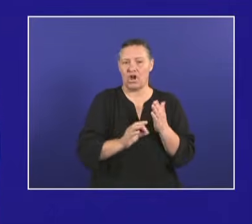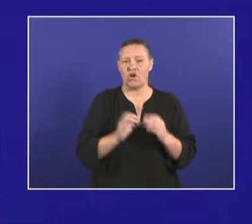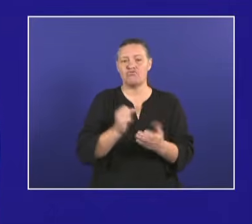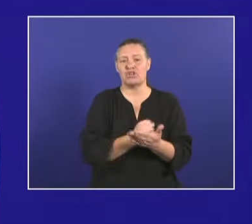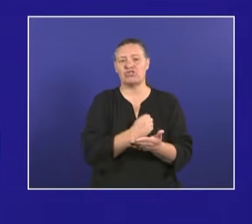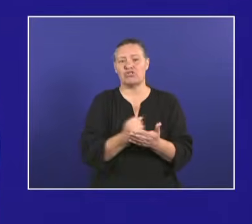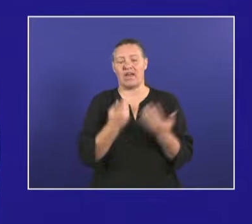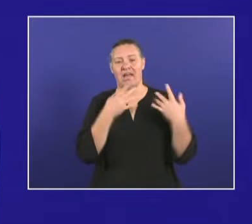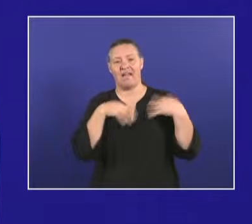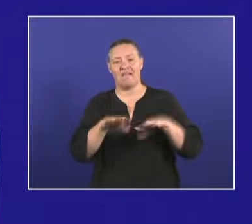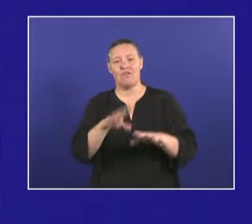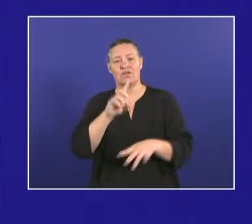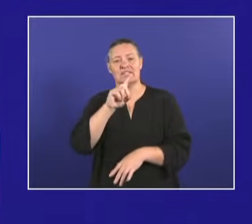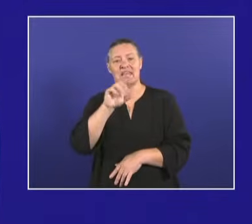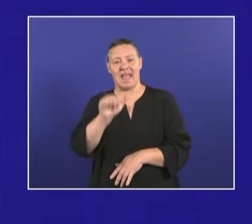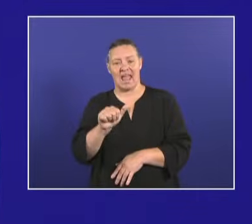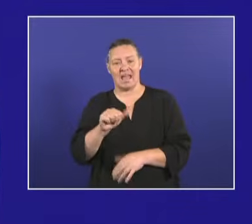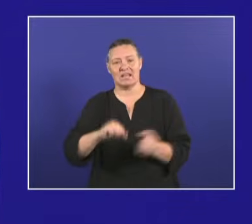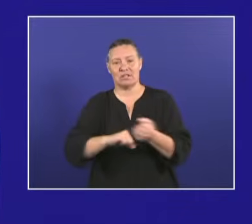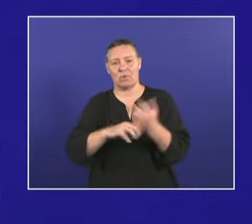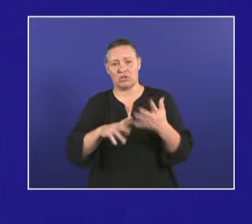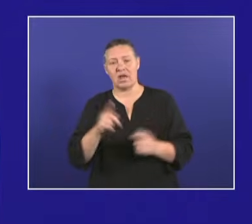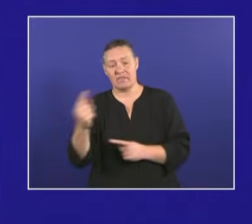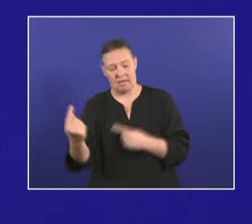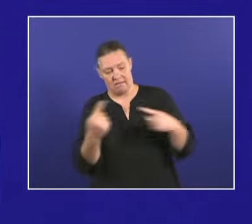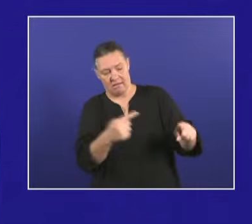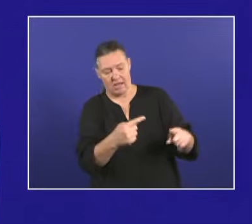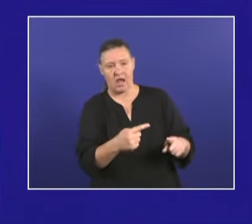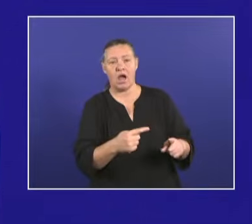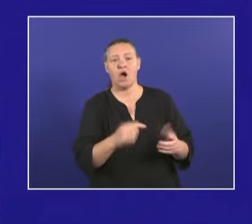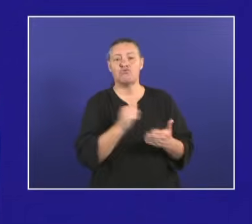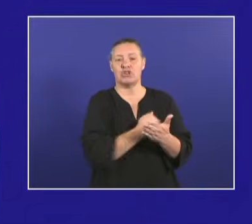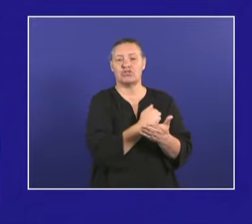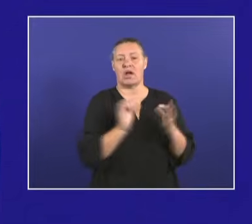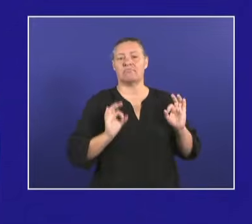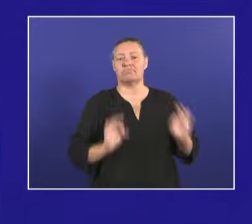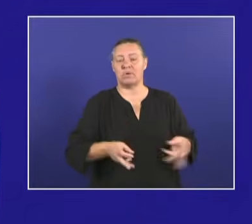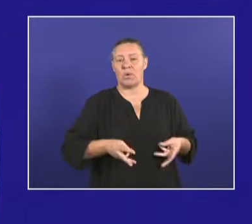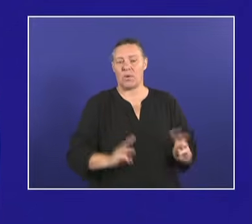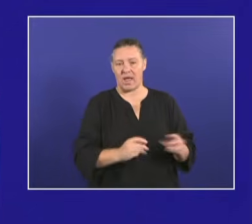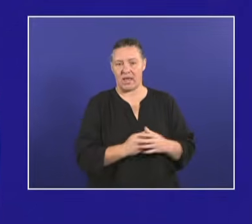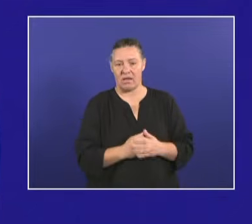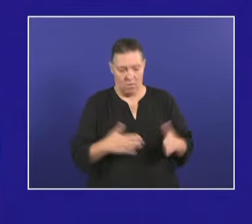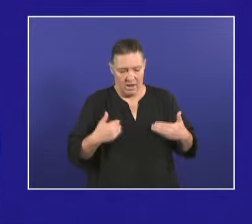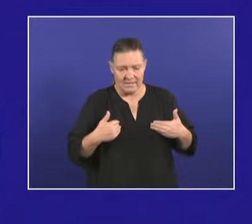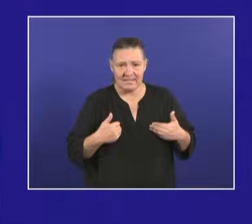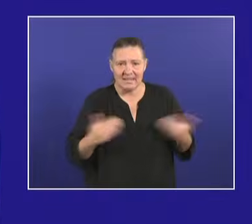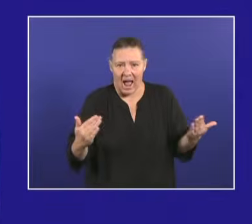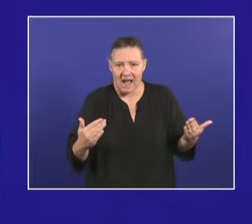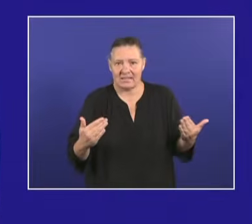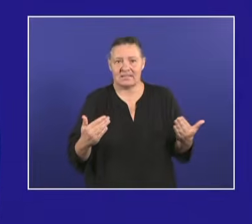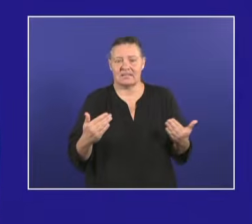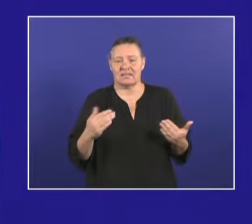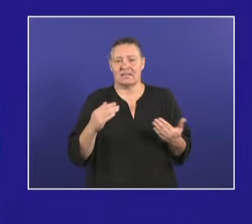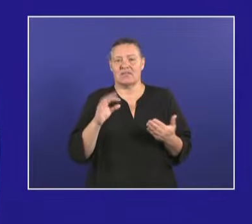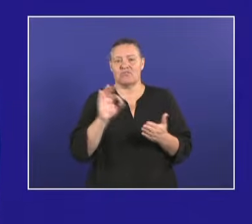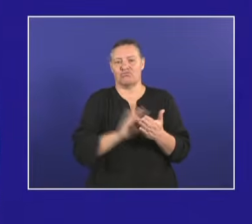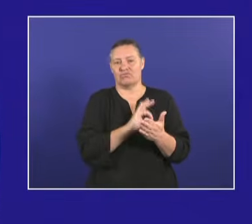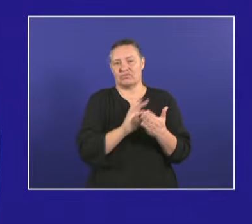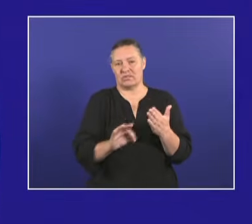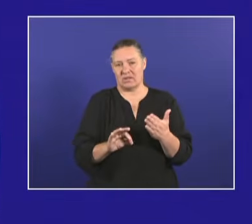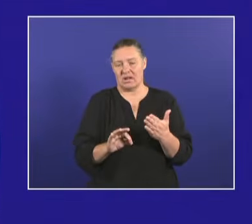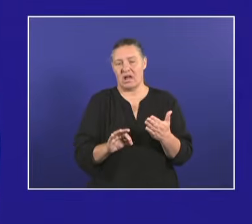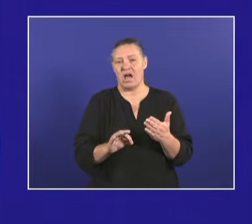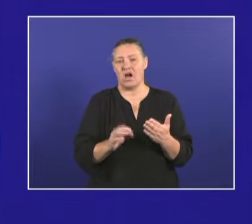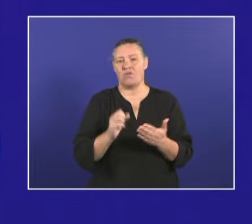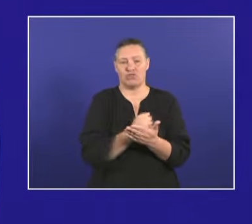out our DA supporters and get them correctly registered. So we're just getting started on voter registration.